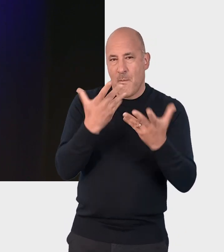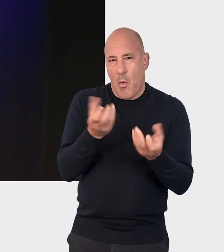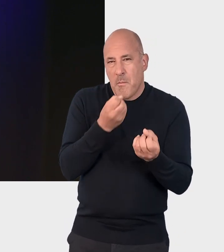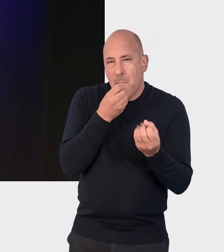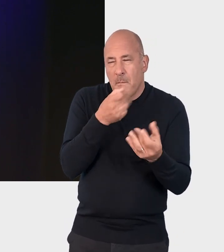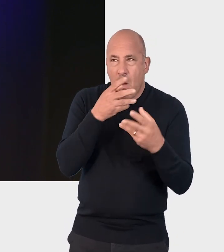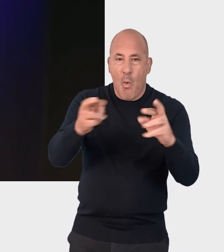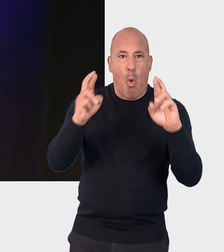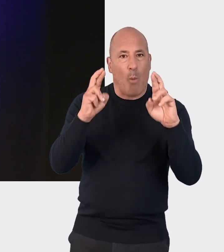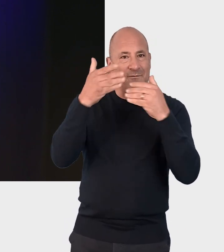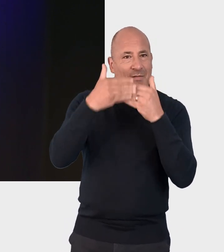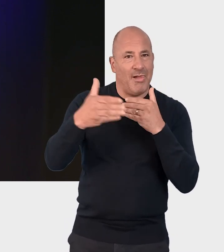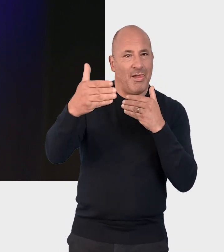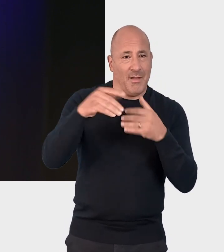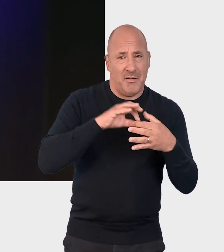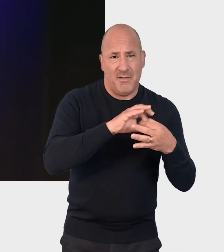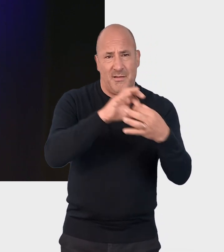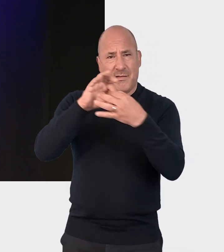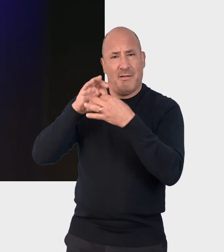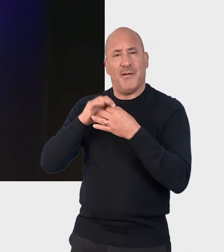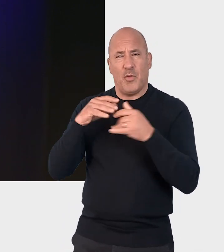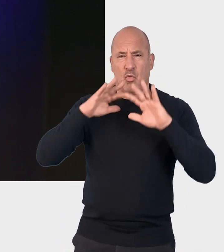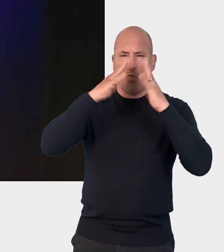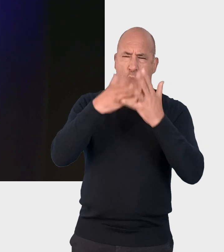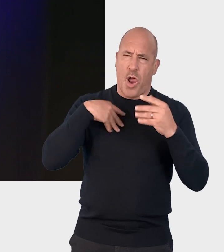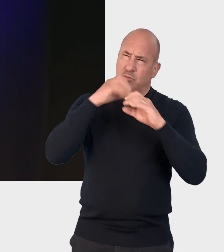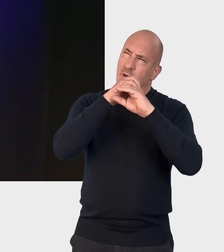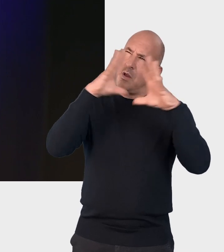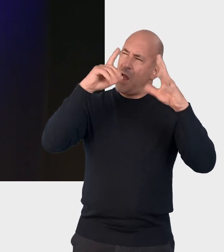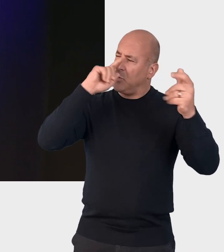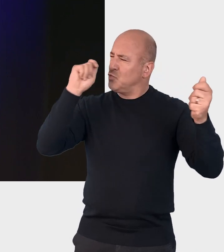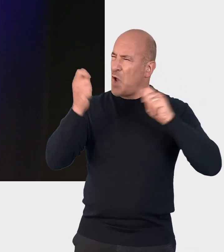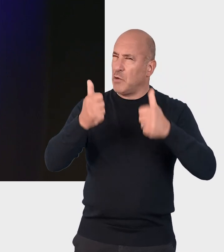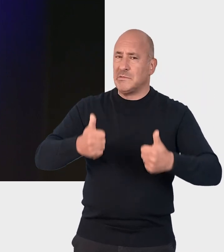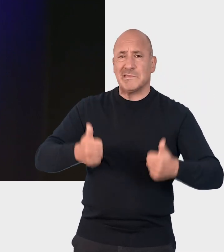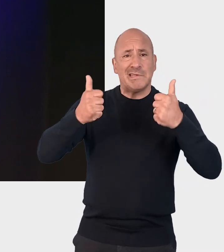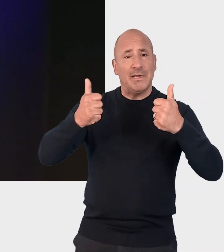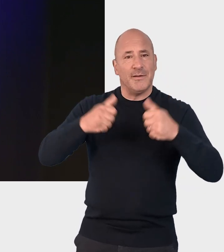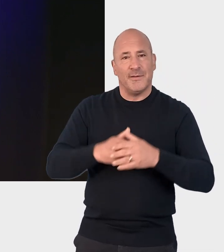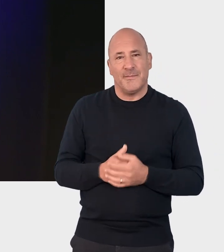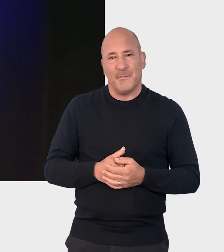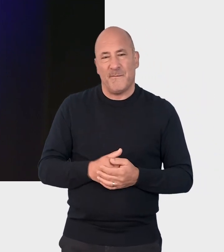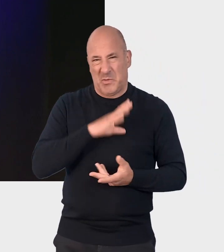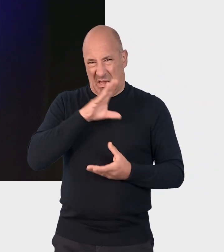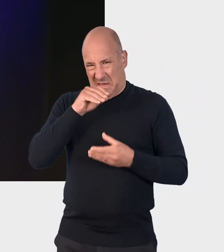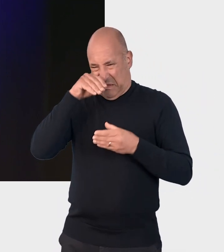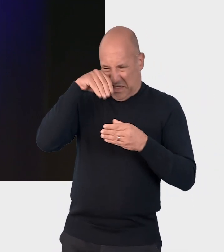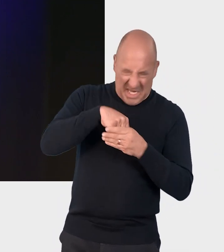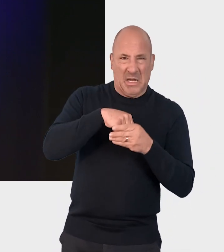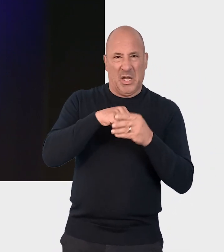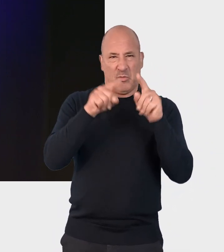brighter, richer, and more hopeful future. Together, we can completely reframe, we visualize our